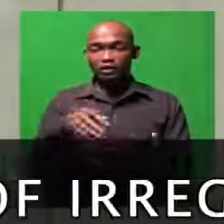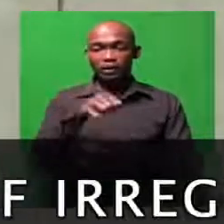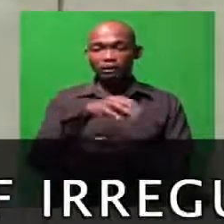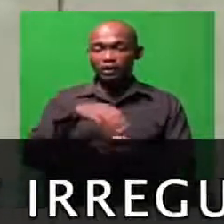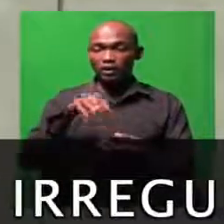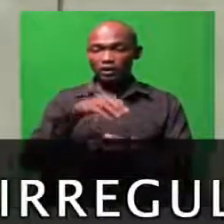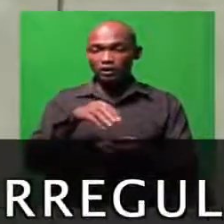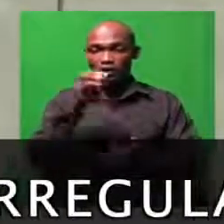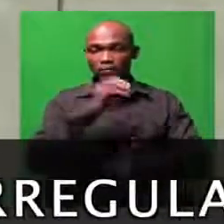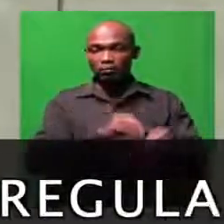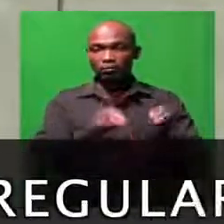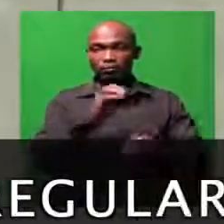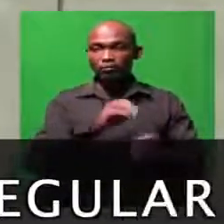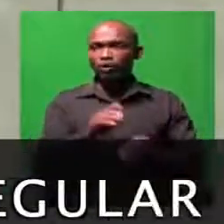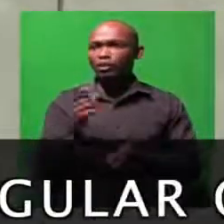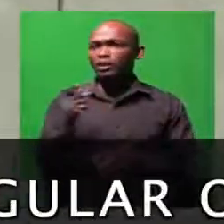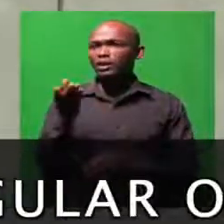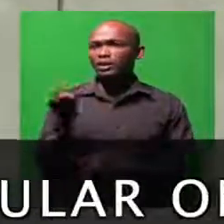this?